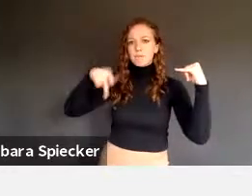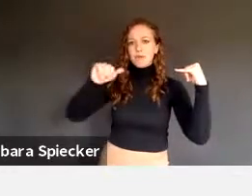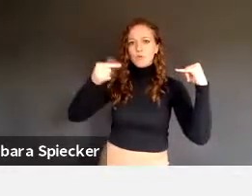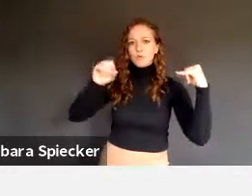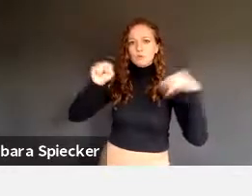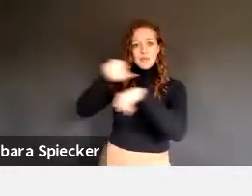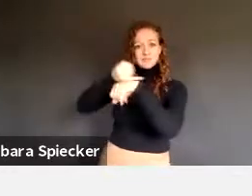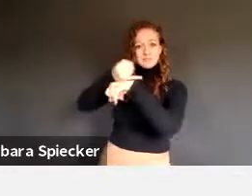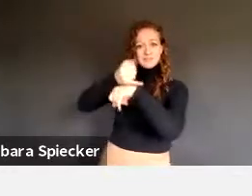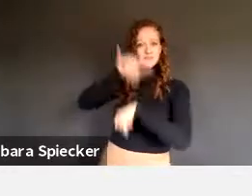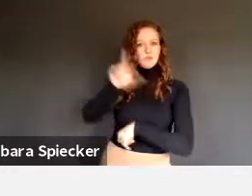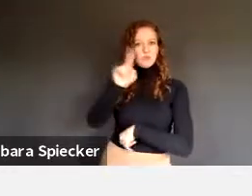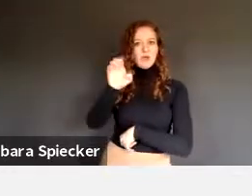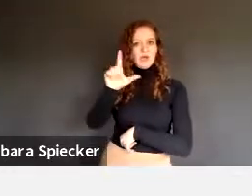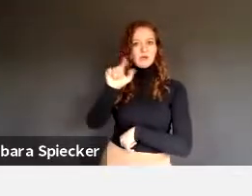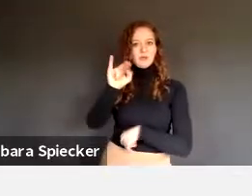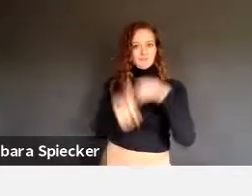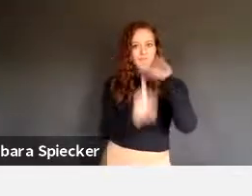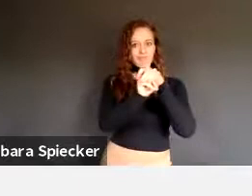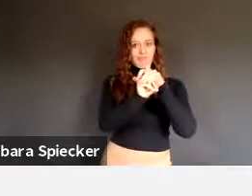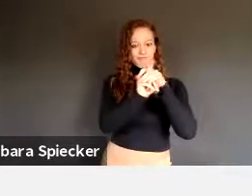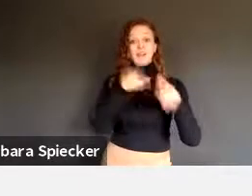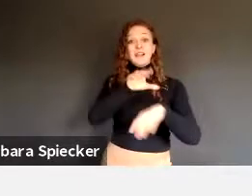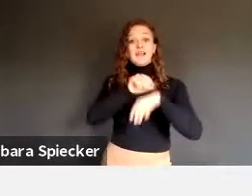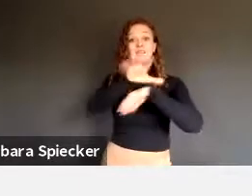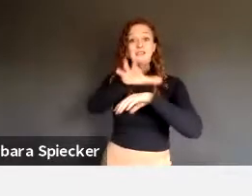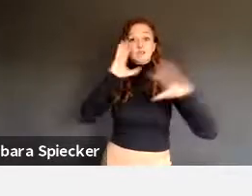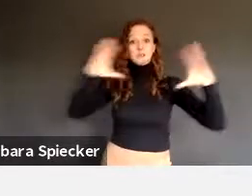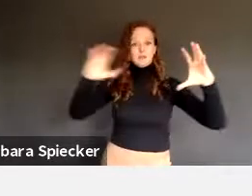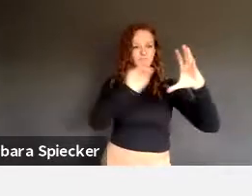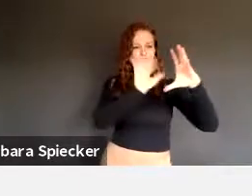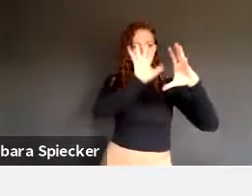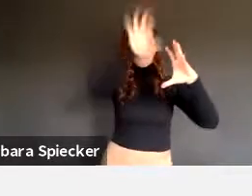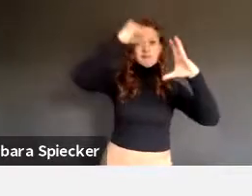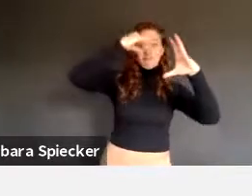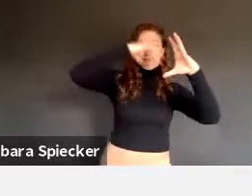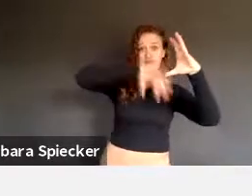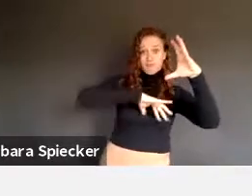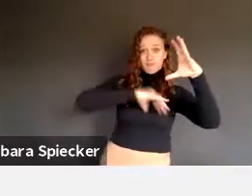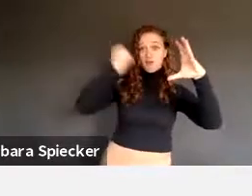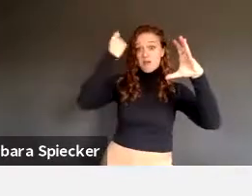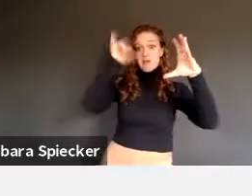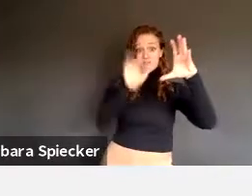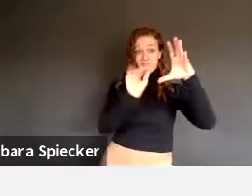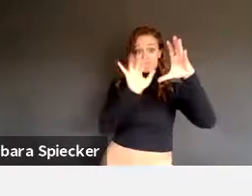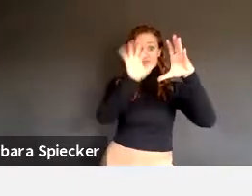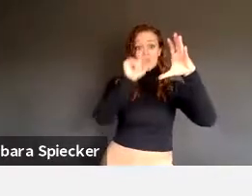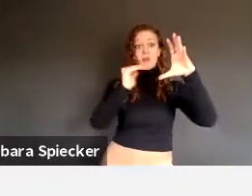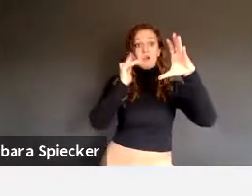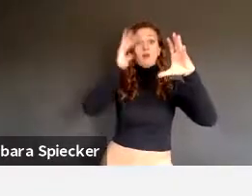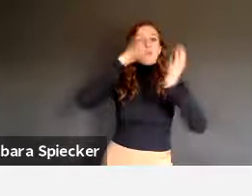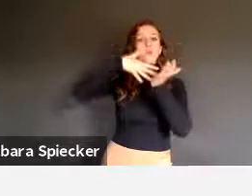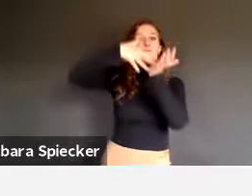I think these latitudinal responses could be explained by the weakening of the El Nino signal as it moves poleward. So El Nino originates in the